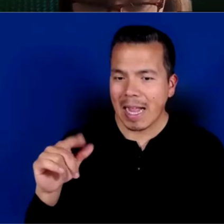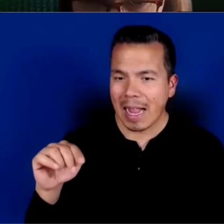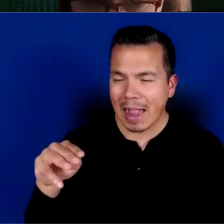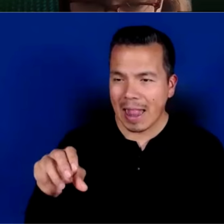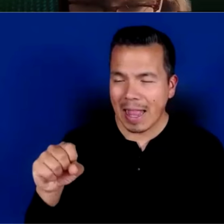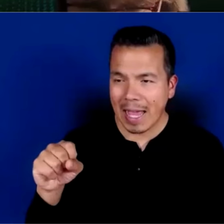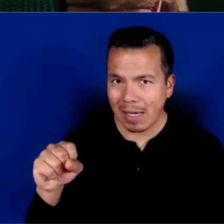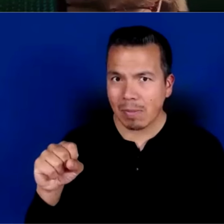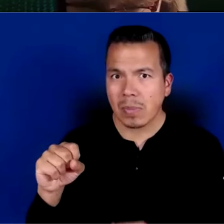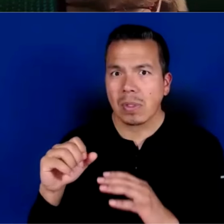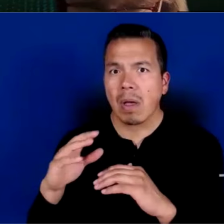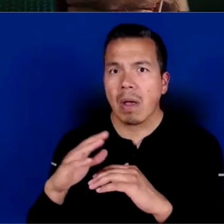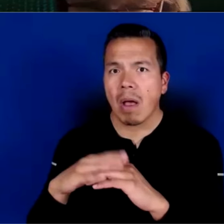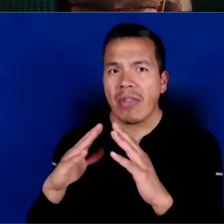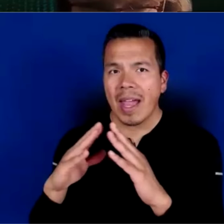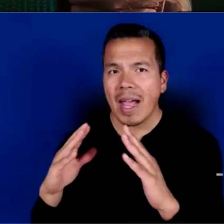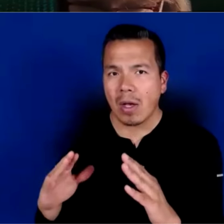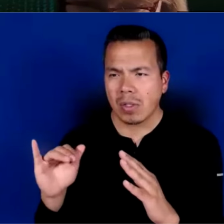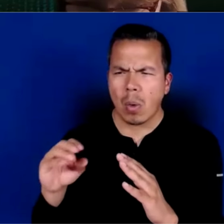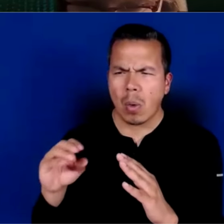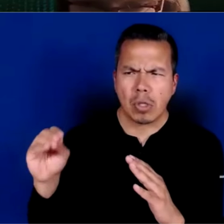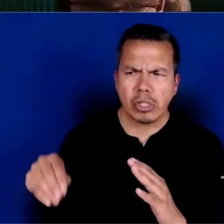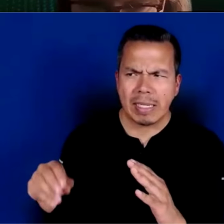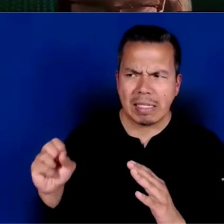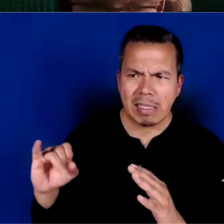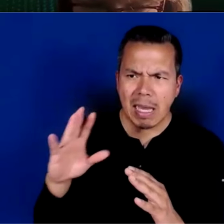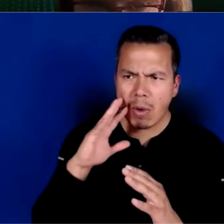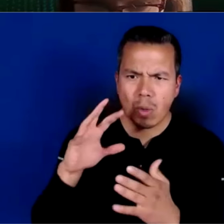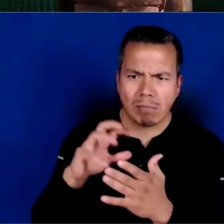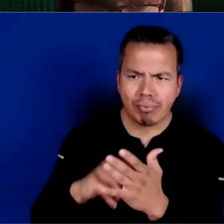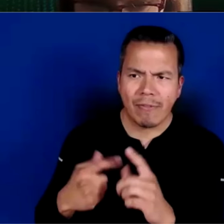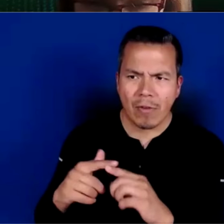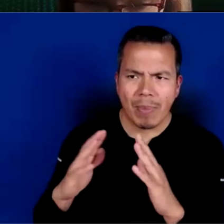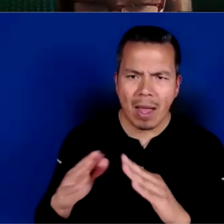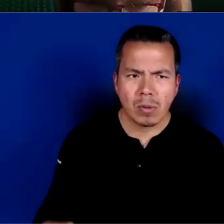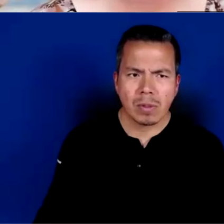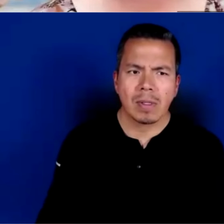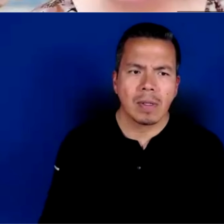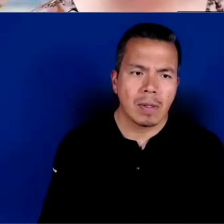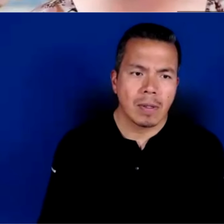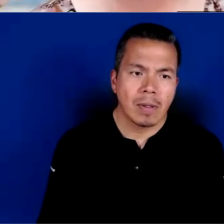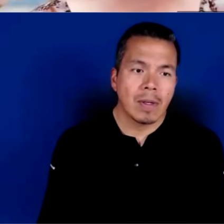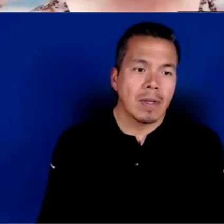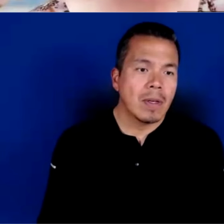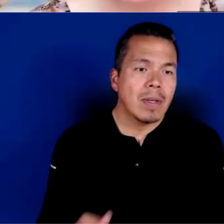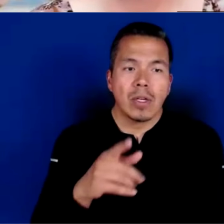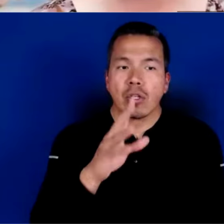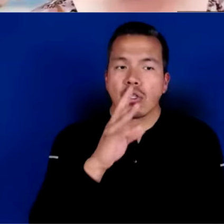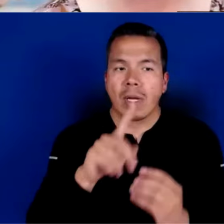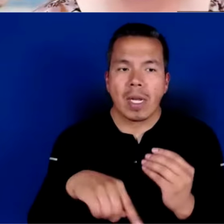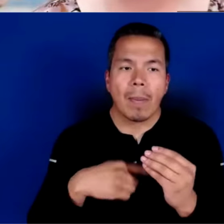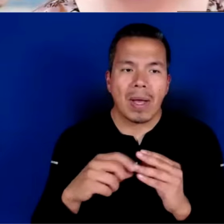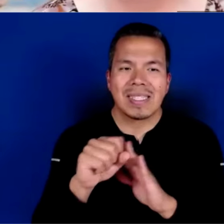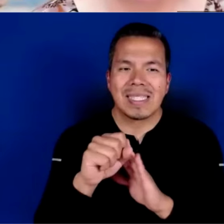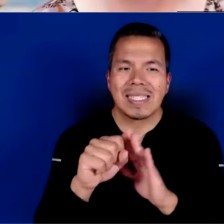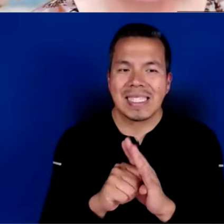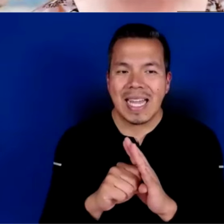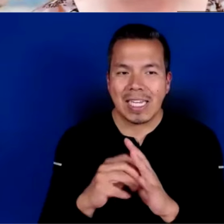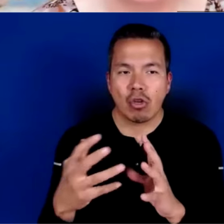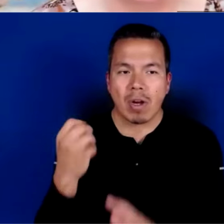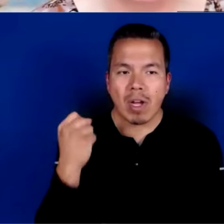person owns, what percentage of SSI will take out of the house? So you're talking about estate recovery, and this is